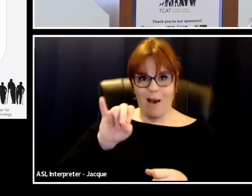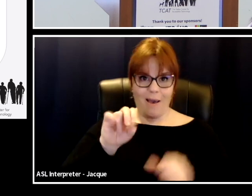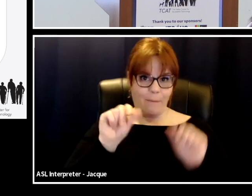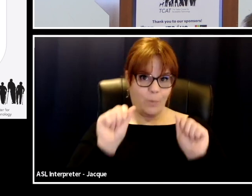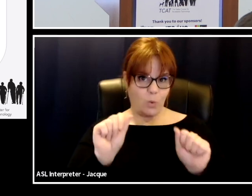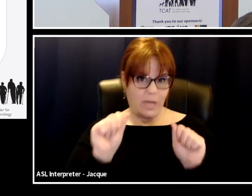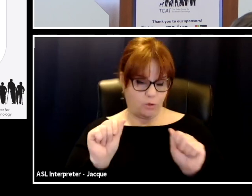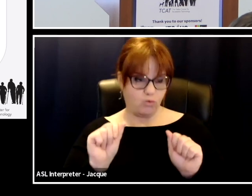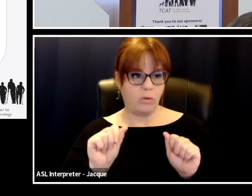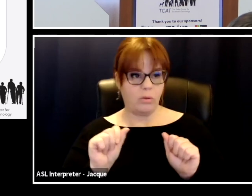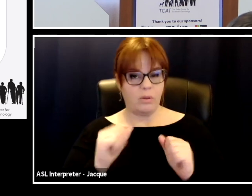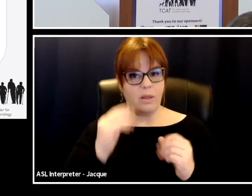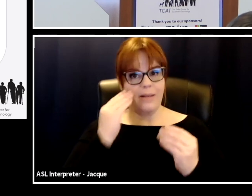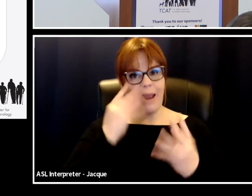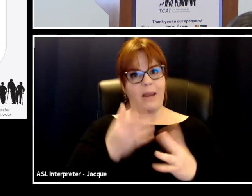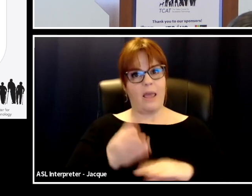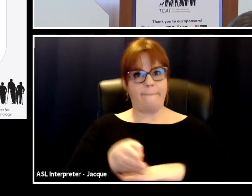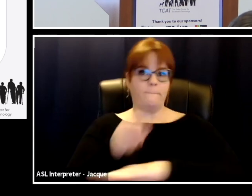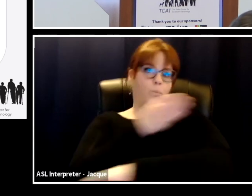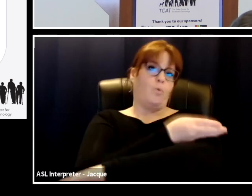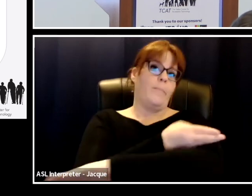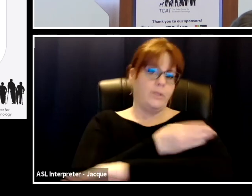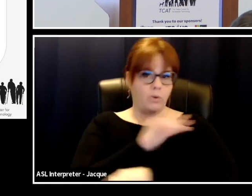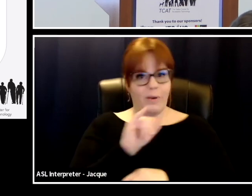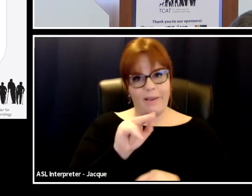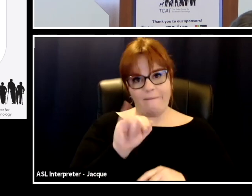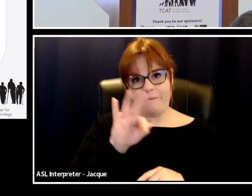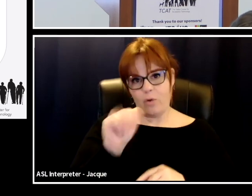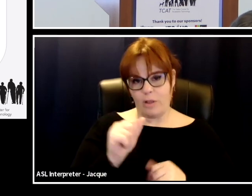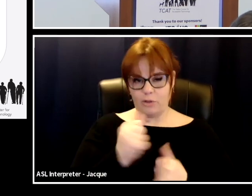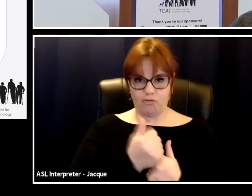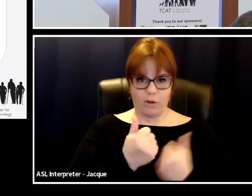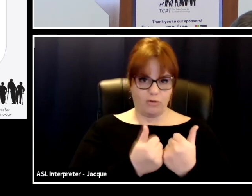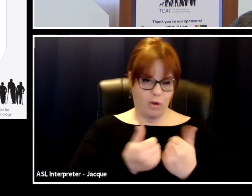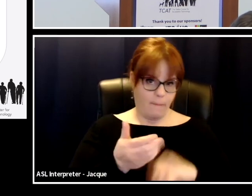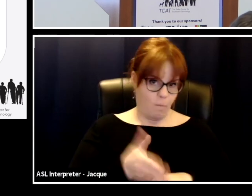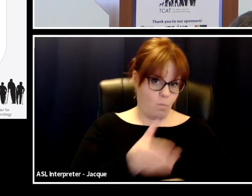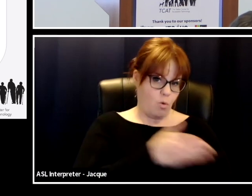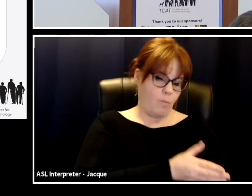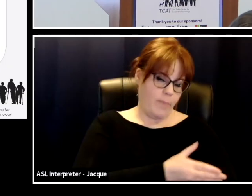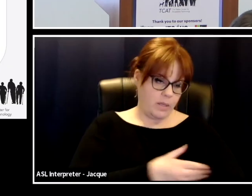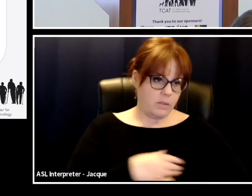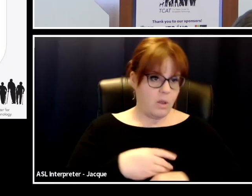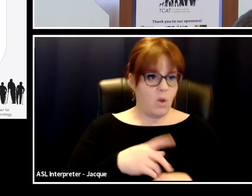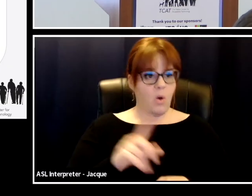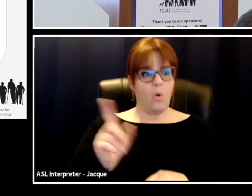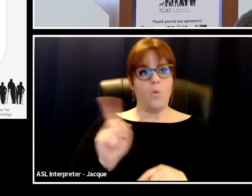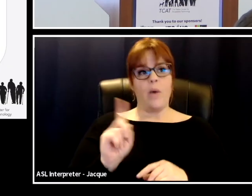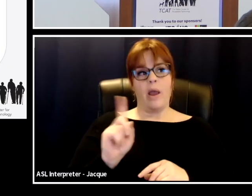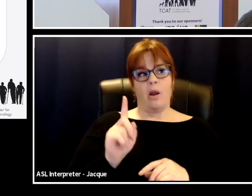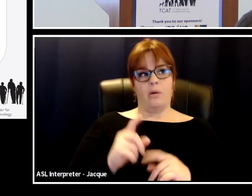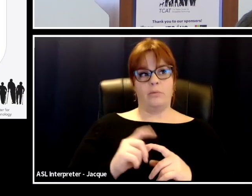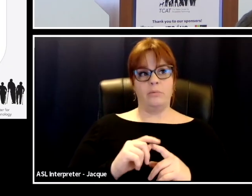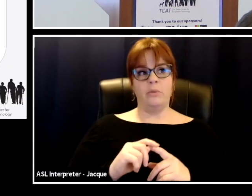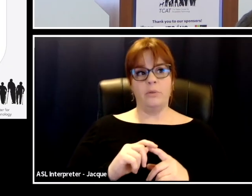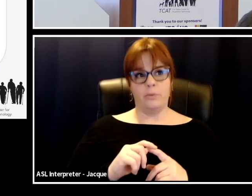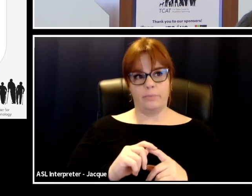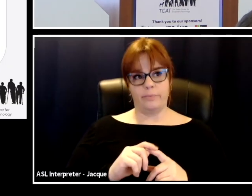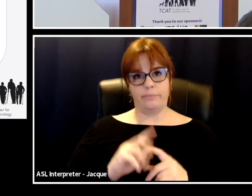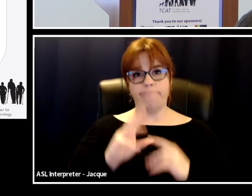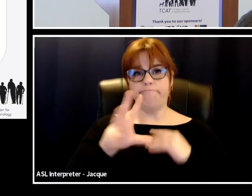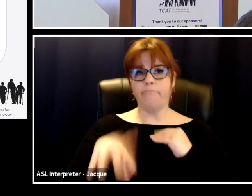potential data improvements or infrastructure projects that one might want to think about, where basically, you know, adding